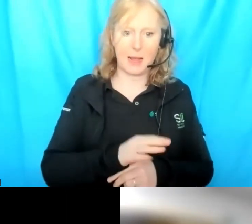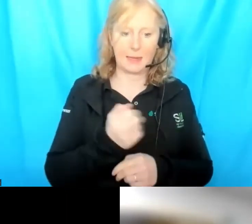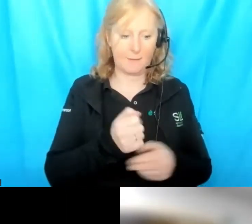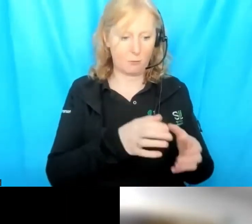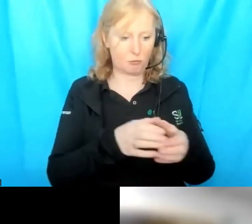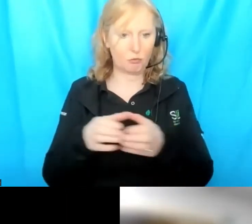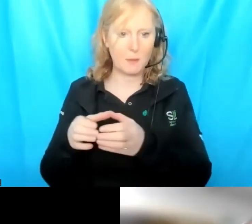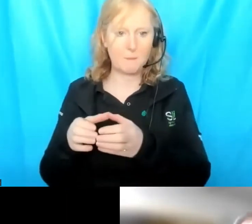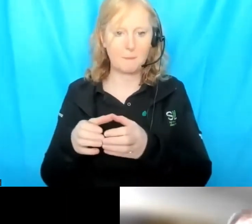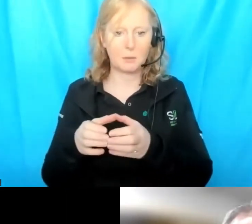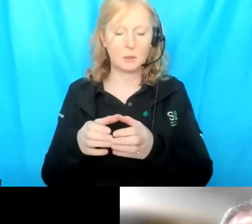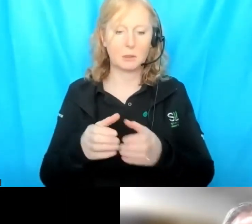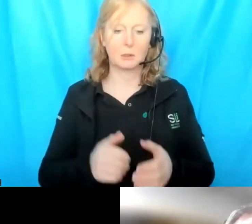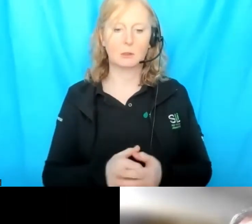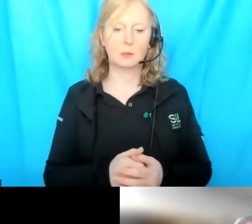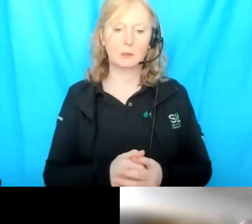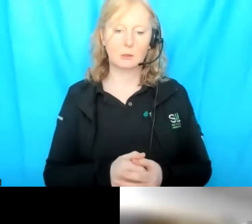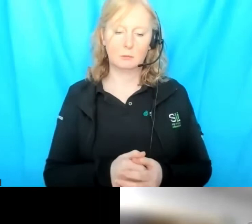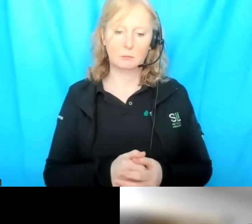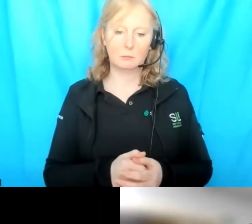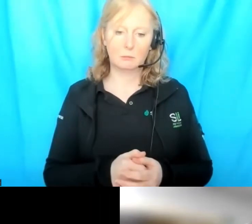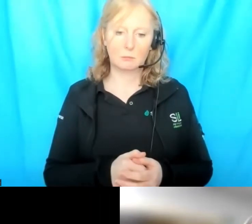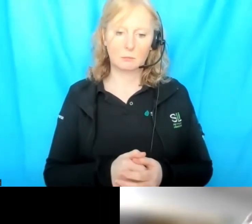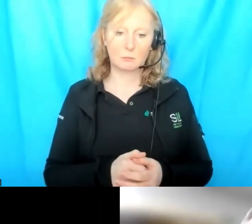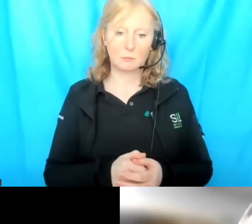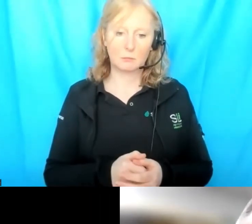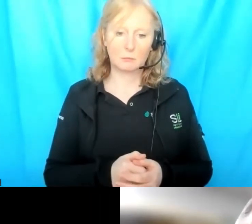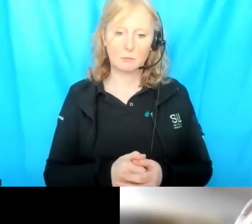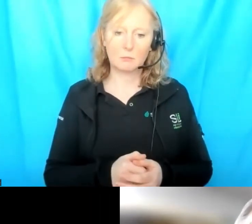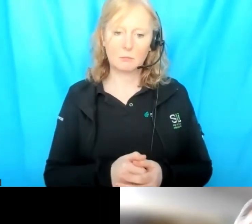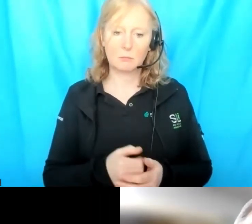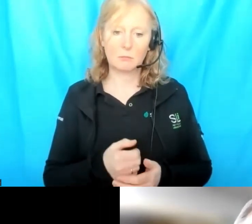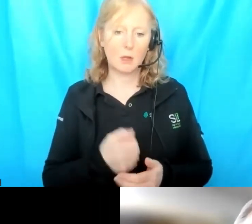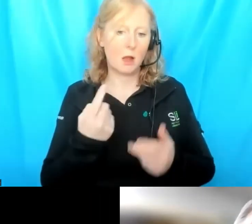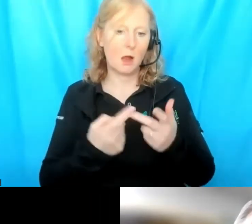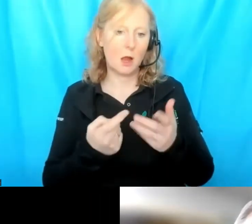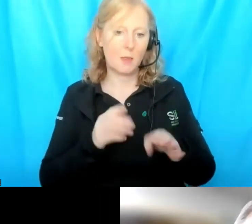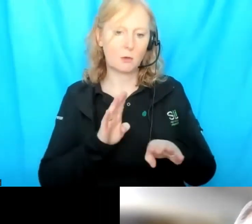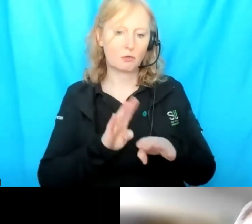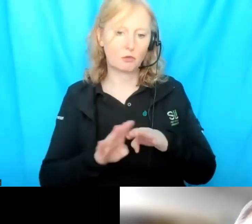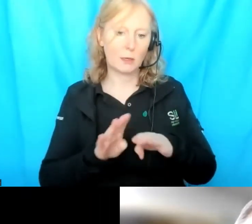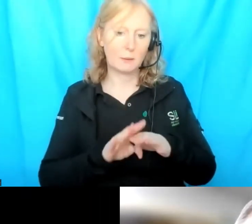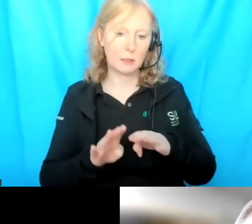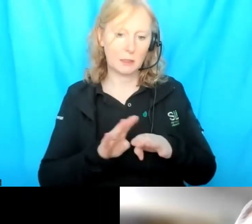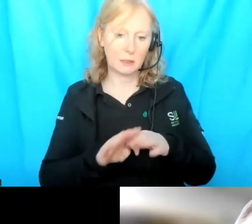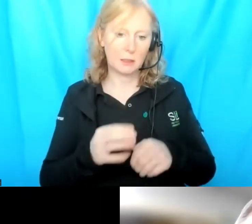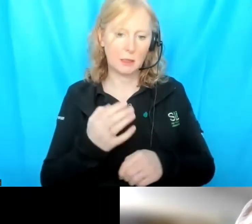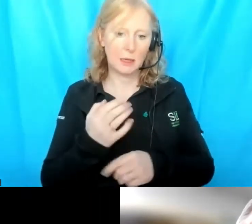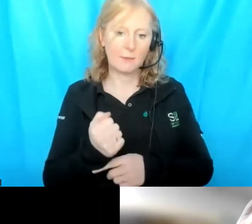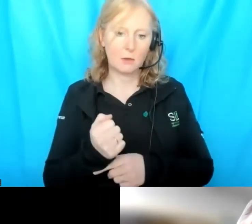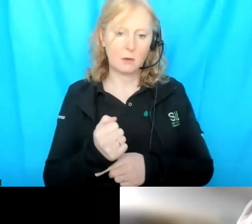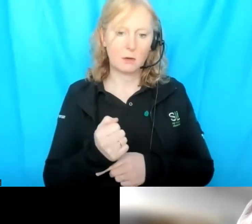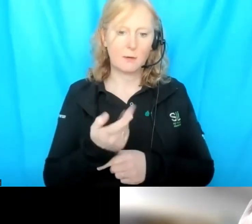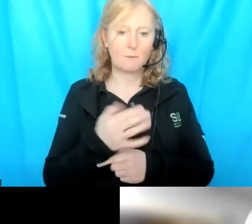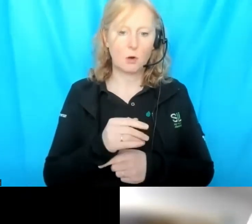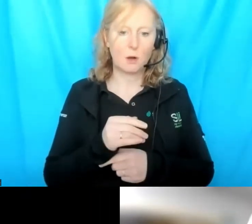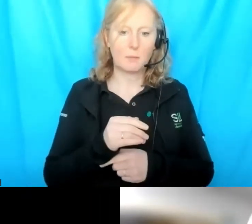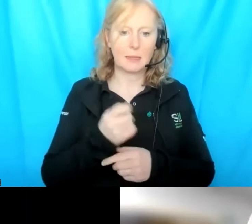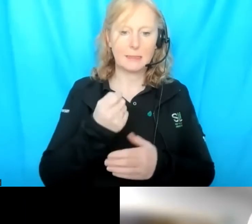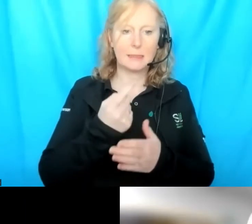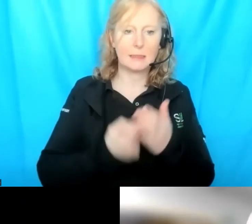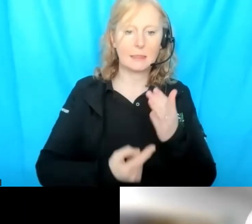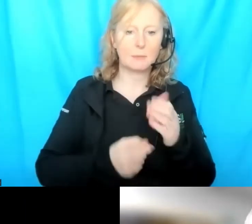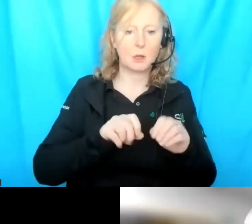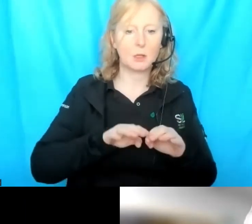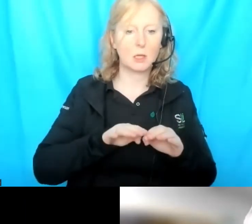on for some more internal training, Fiash came up from Disabilities Scotland there on